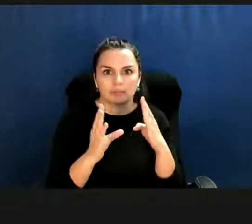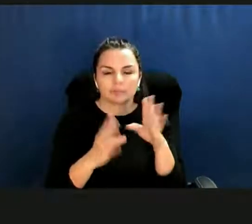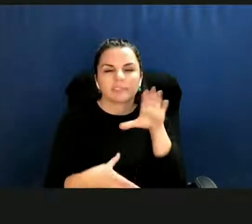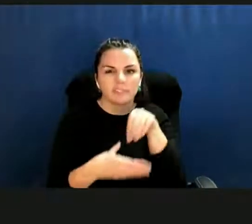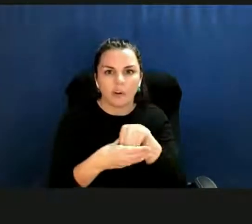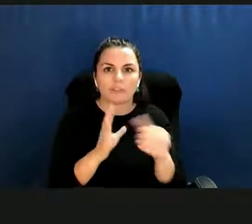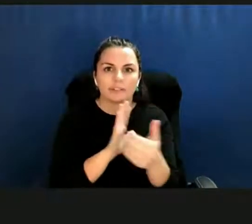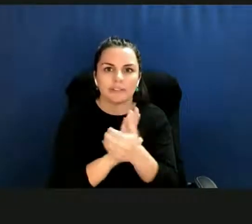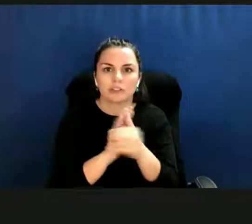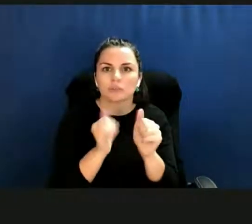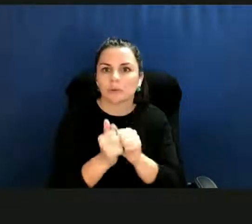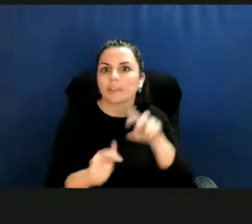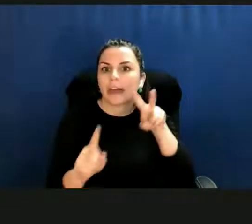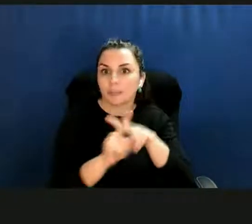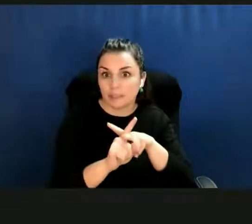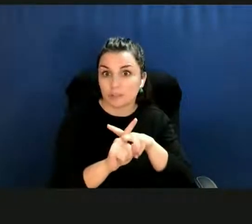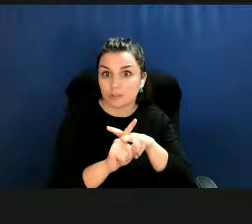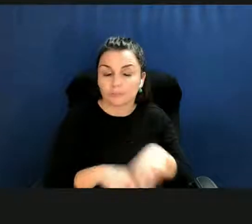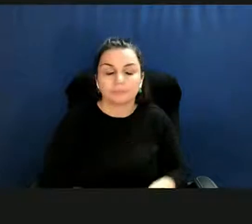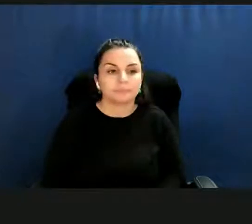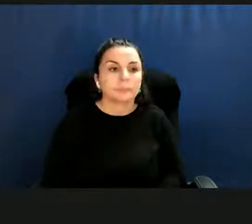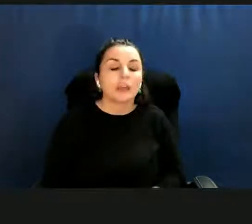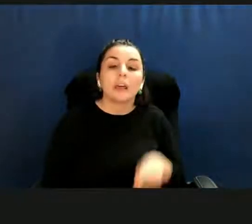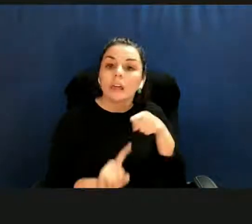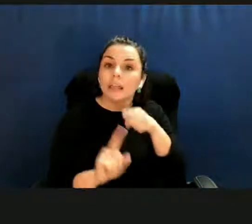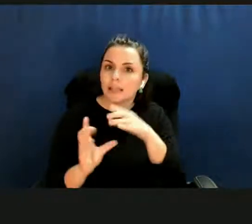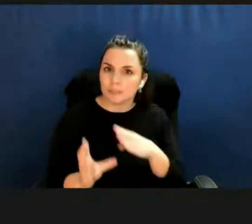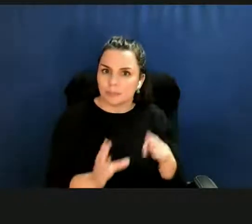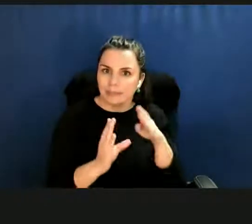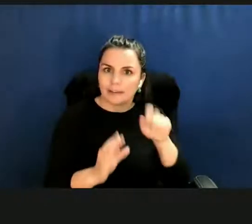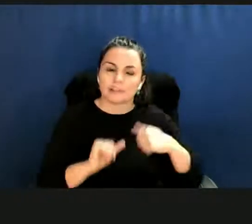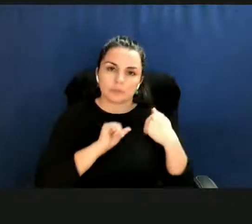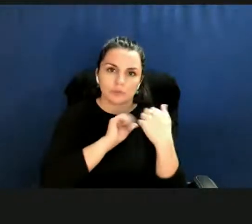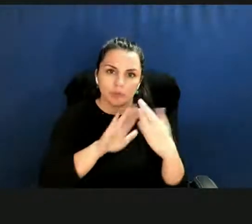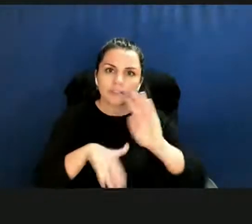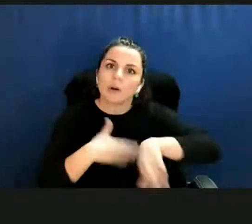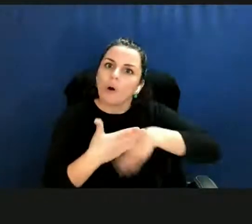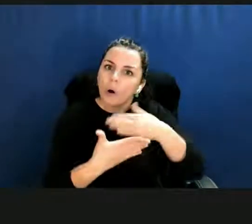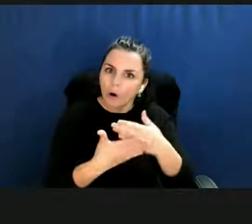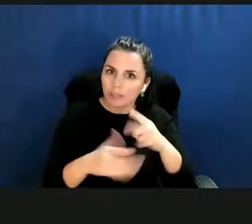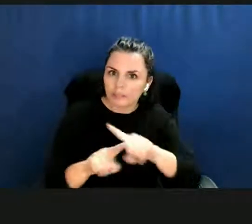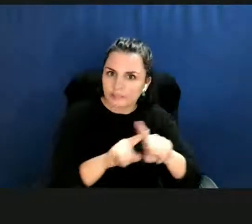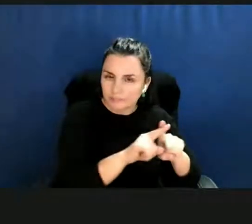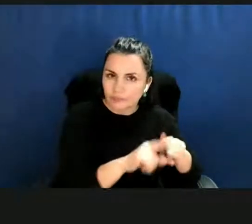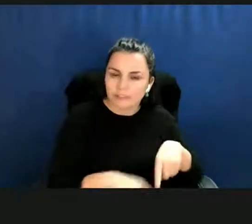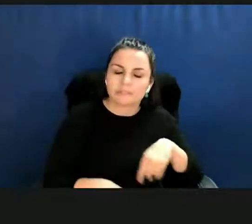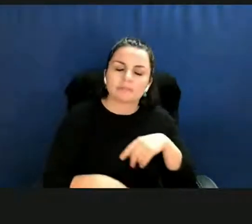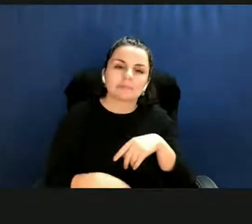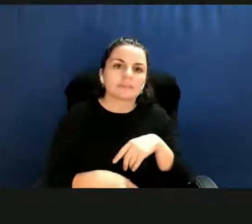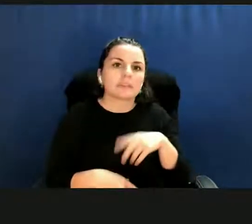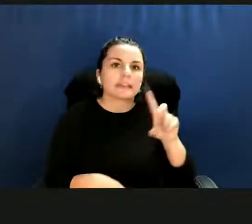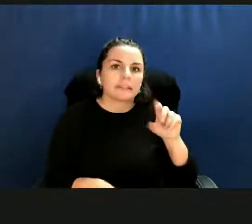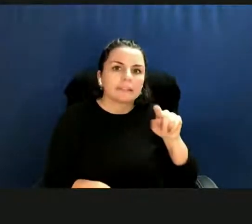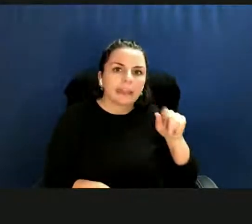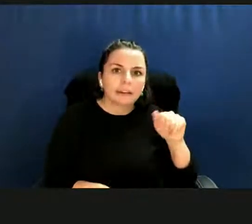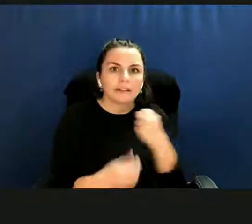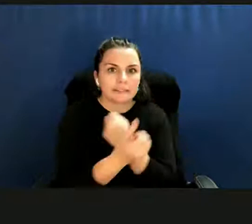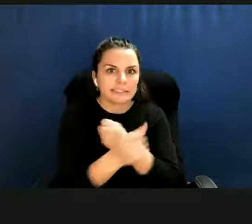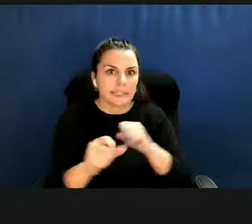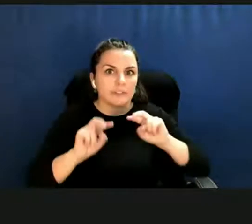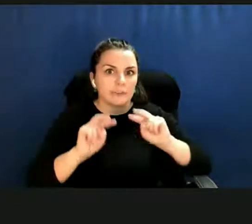This plan has to address the overall data and safety monitoring framework for the study. It has to describe